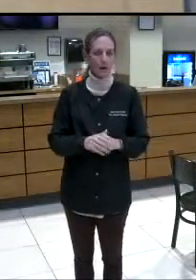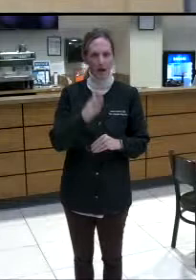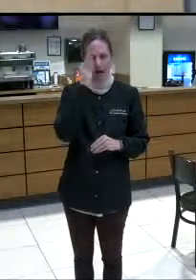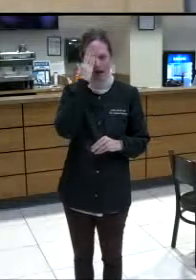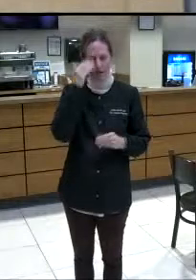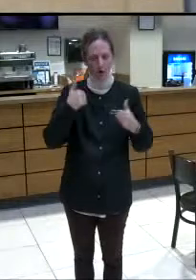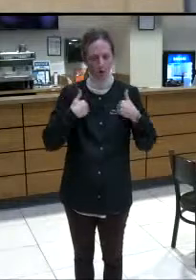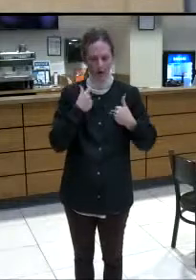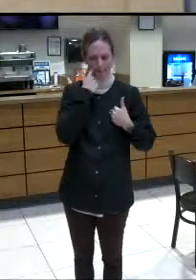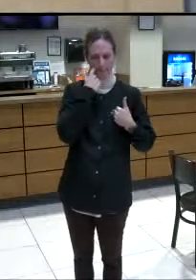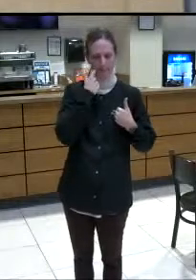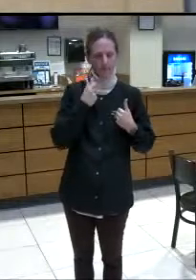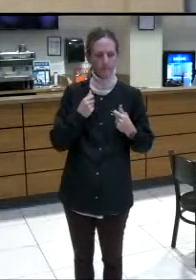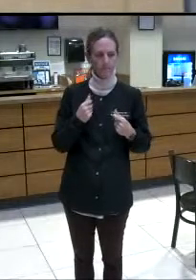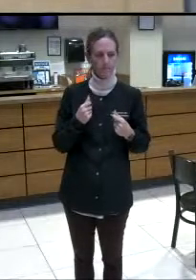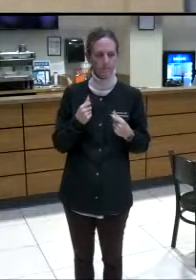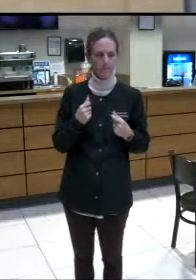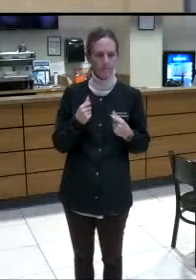have recently